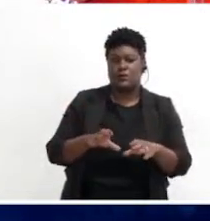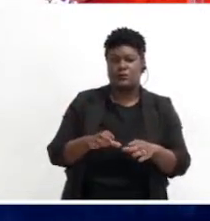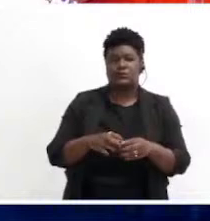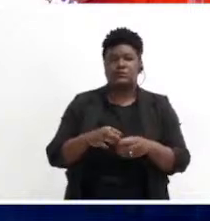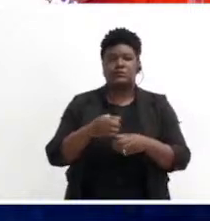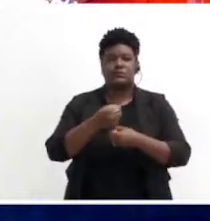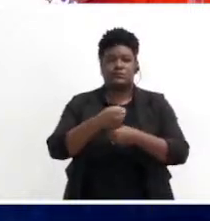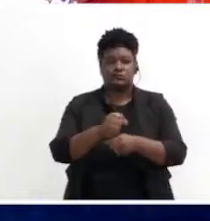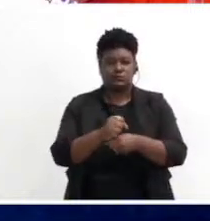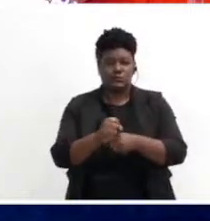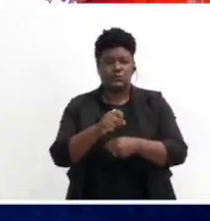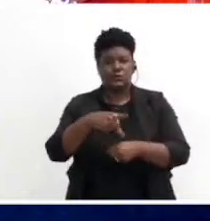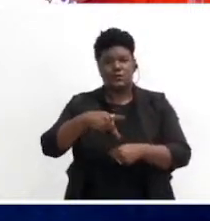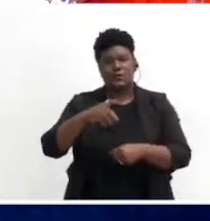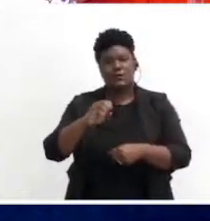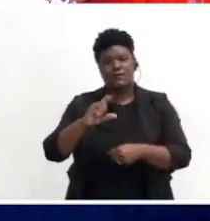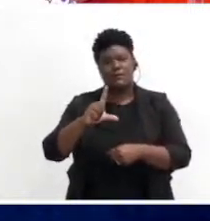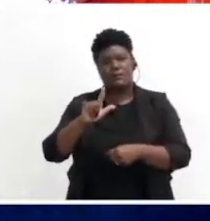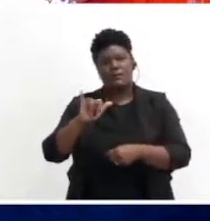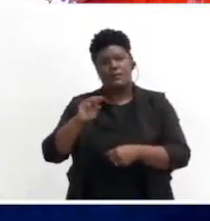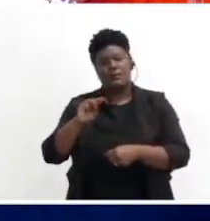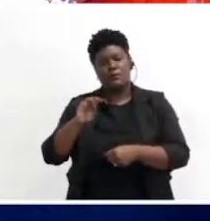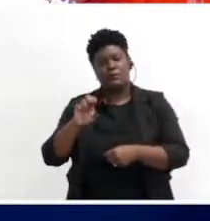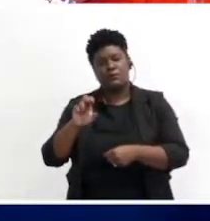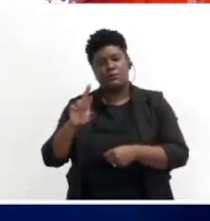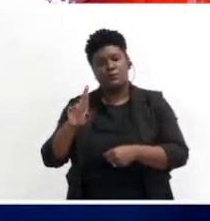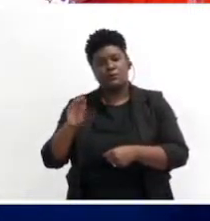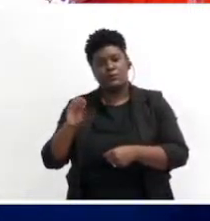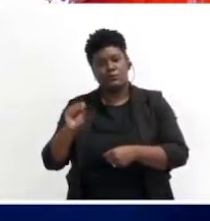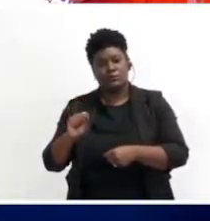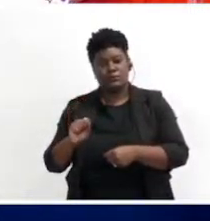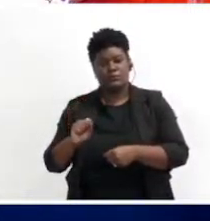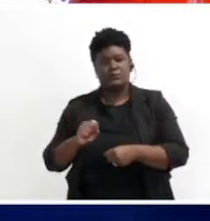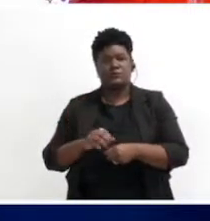creating a trace that went over a raised polymer